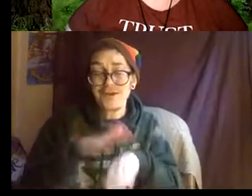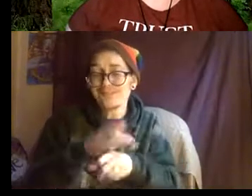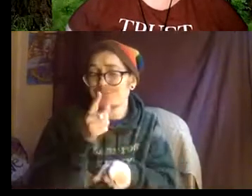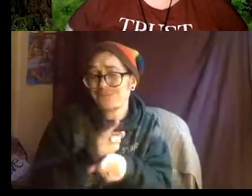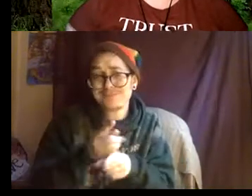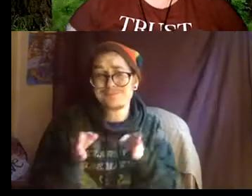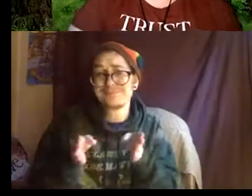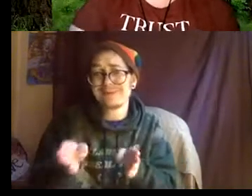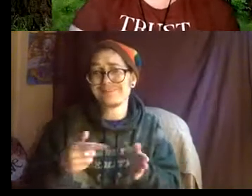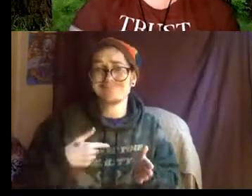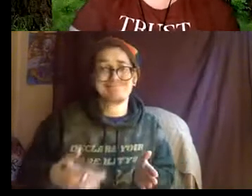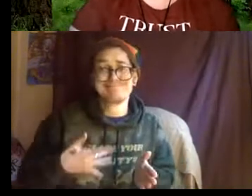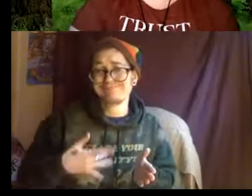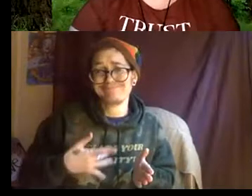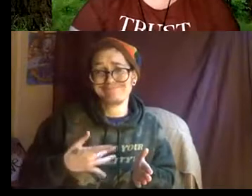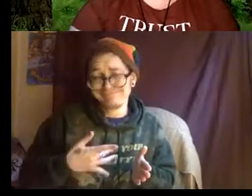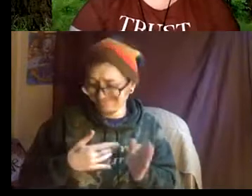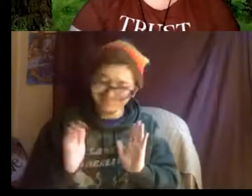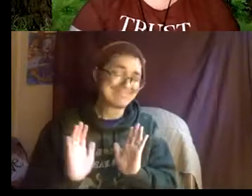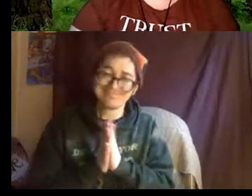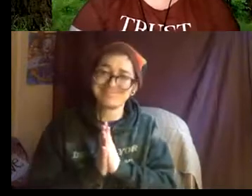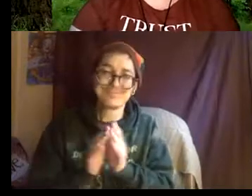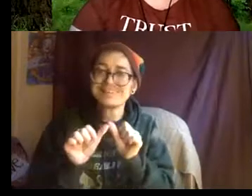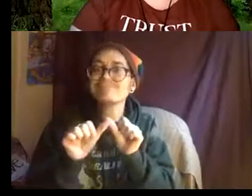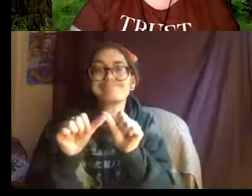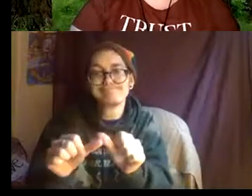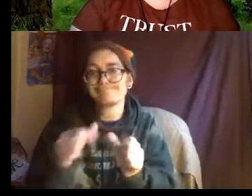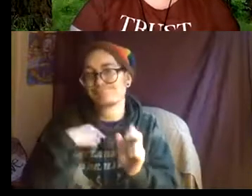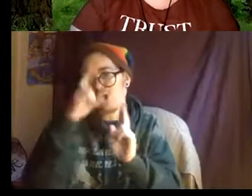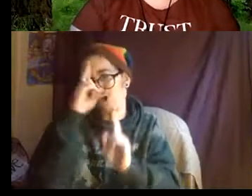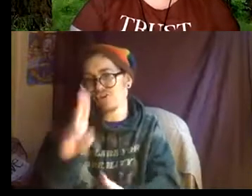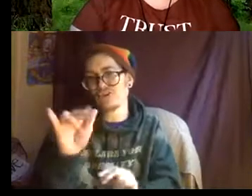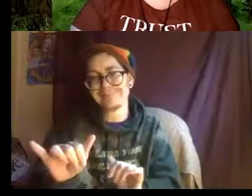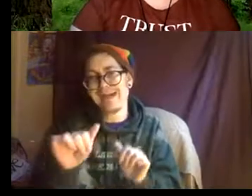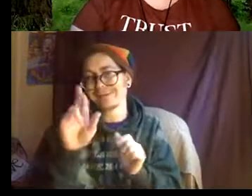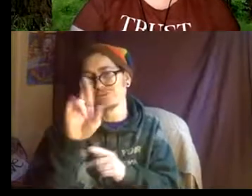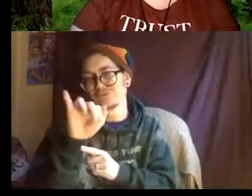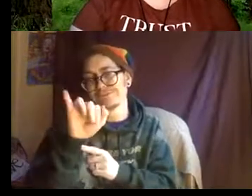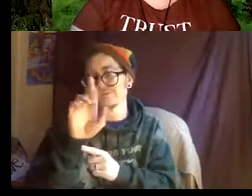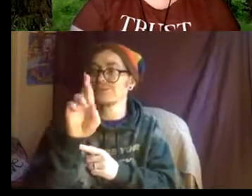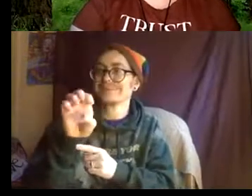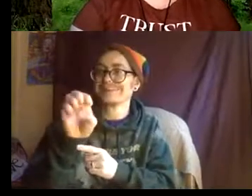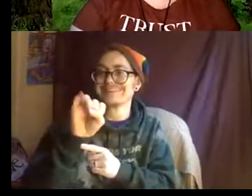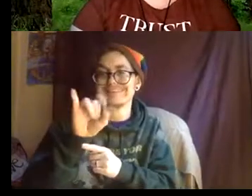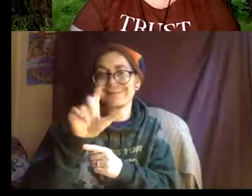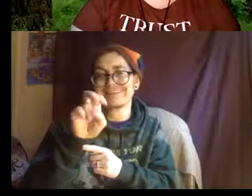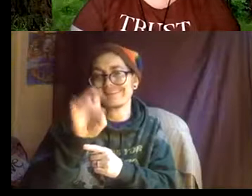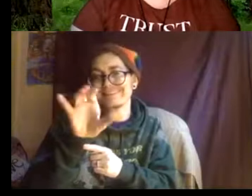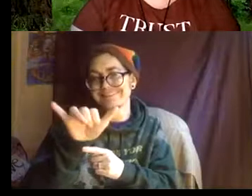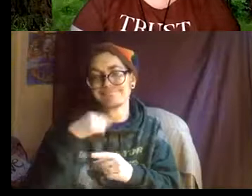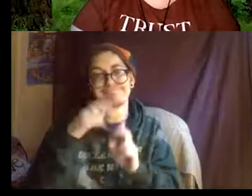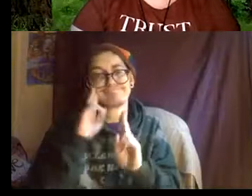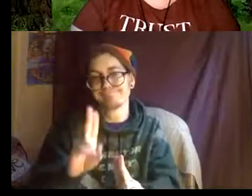next steps you're going to need to take. You're on the right path. I feel that. So again, congratulations. And I think honoring